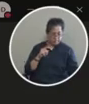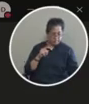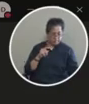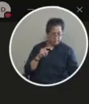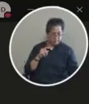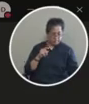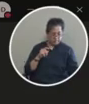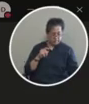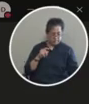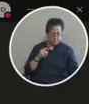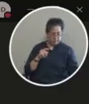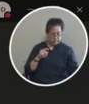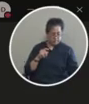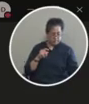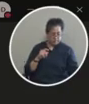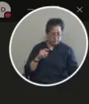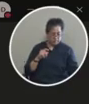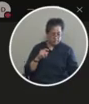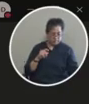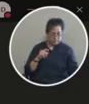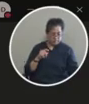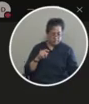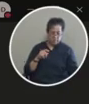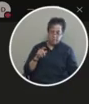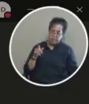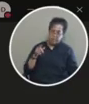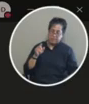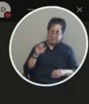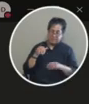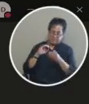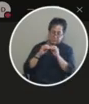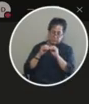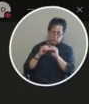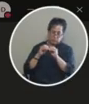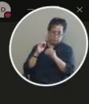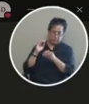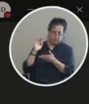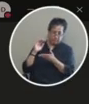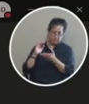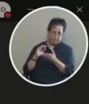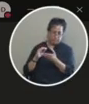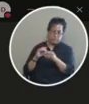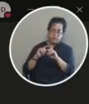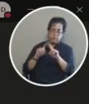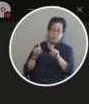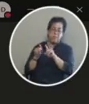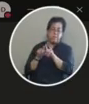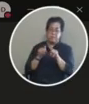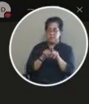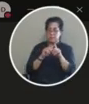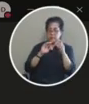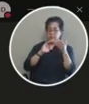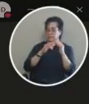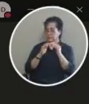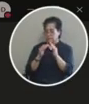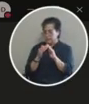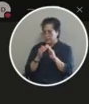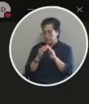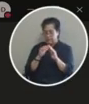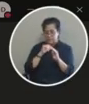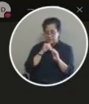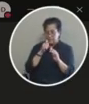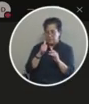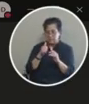its exorbitant cost, that number has expanded. But also, the city has not